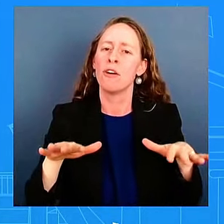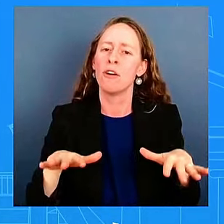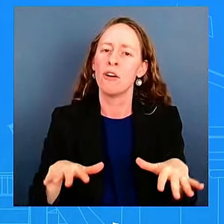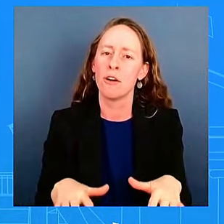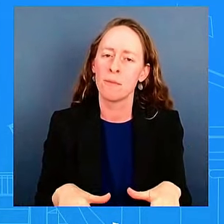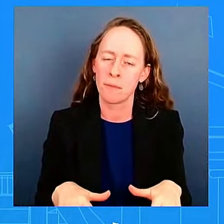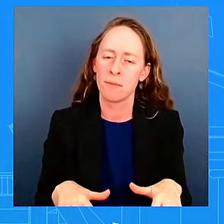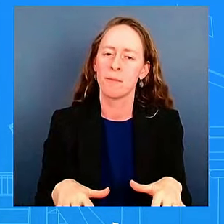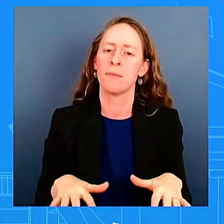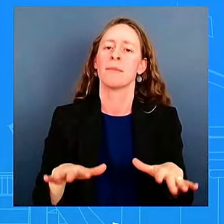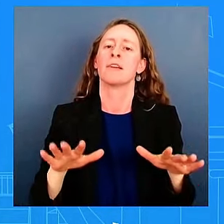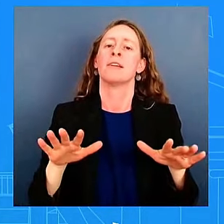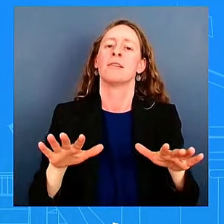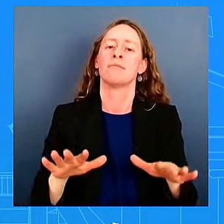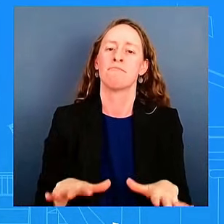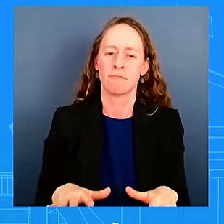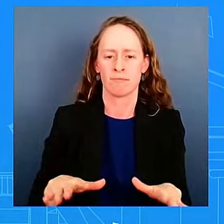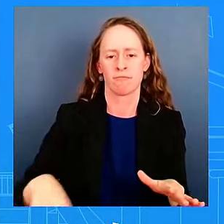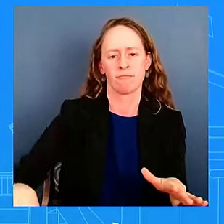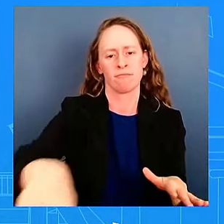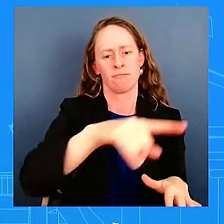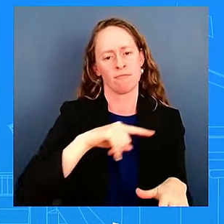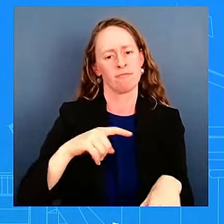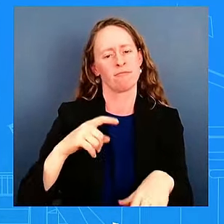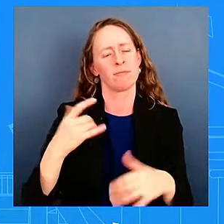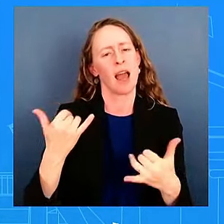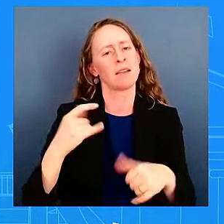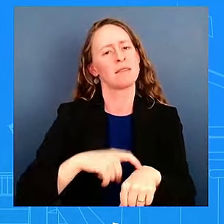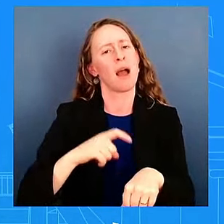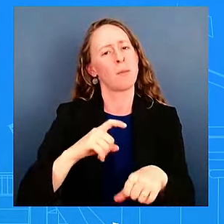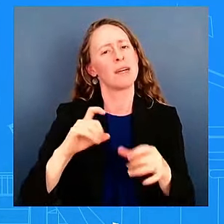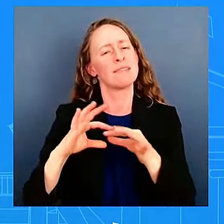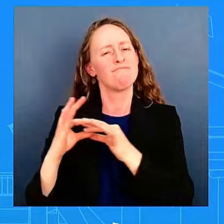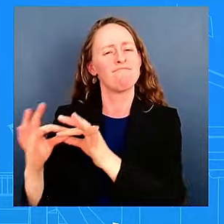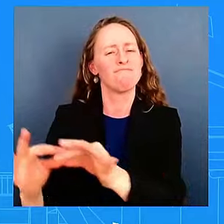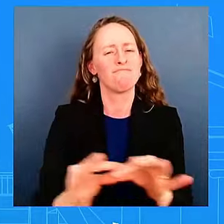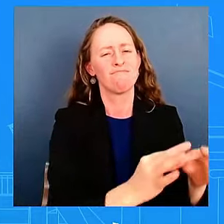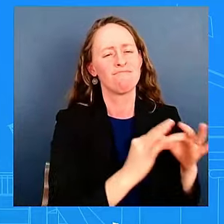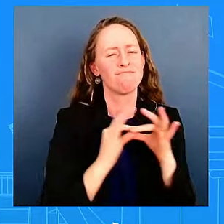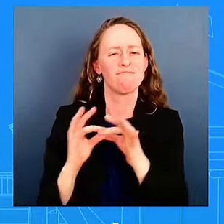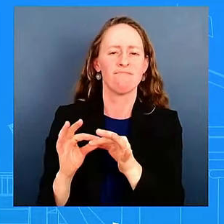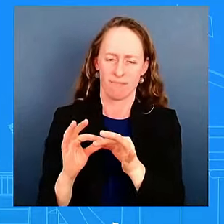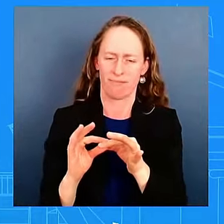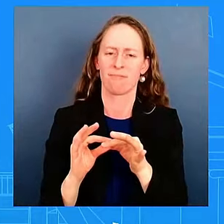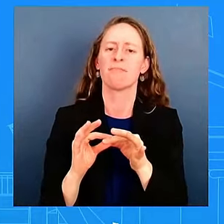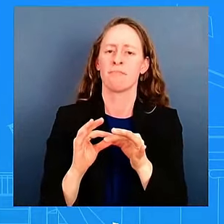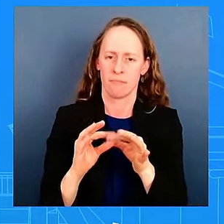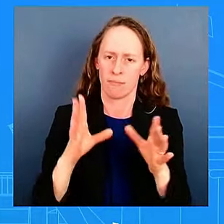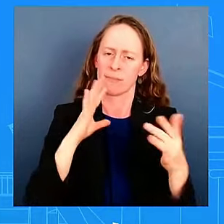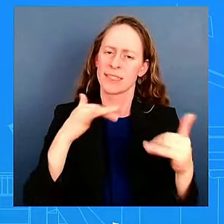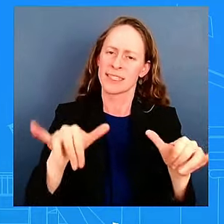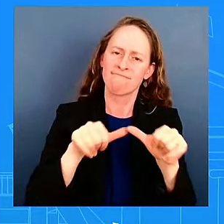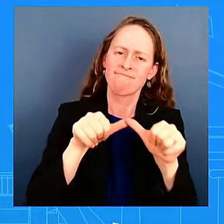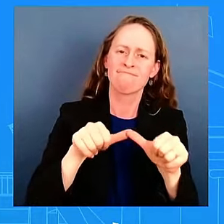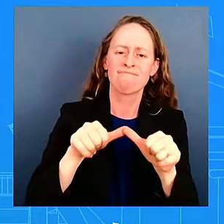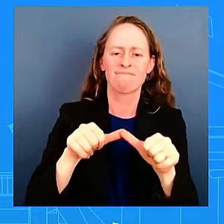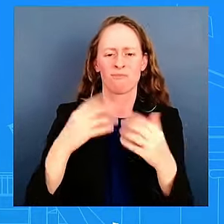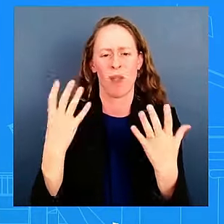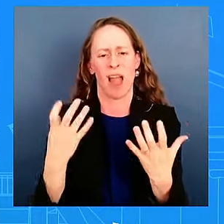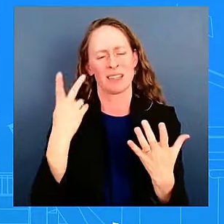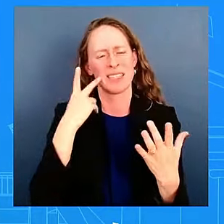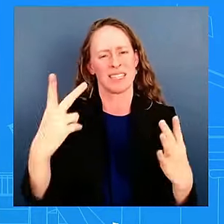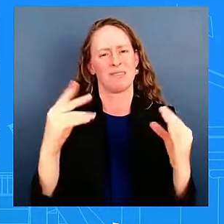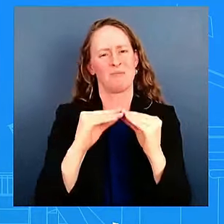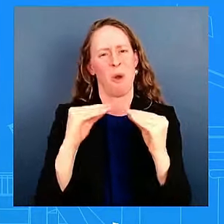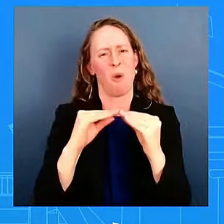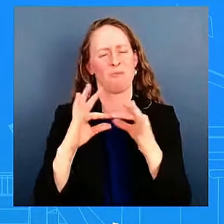what this president is all about, and he wants to continue to work on uniting this country. That's what he wants to focus on.